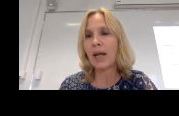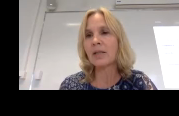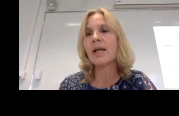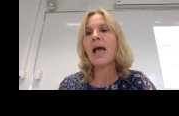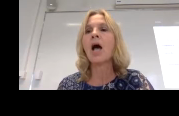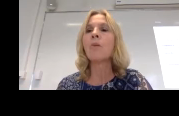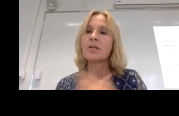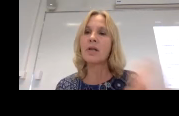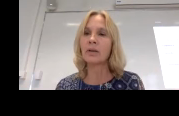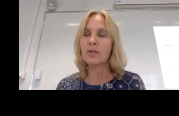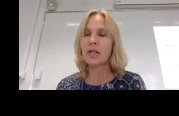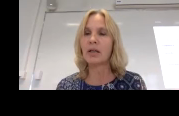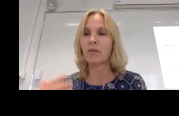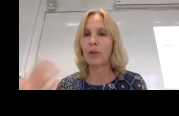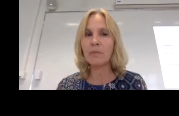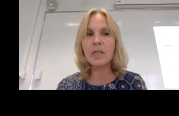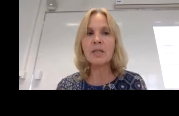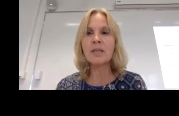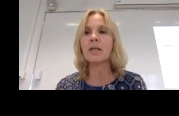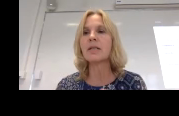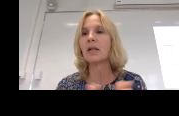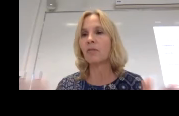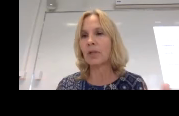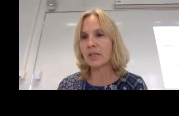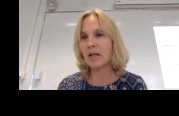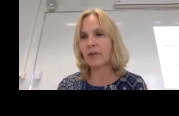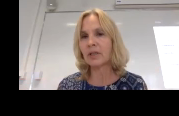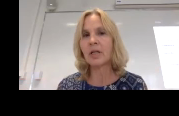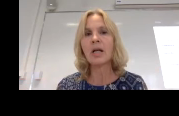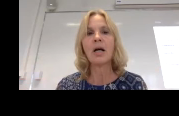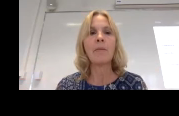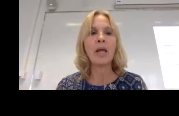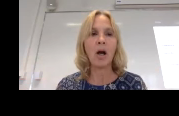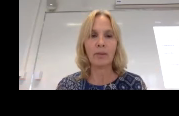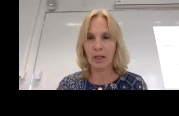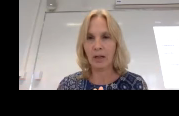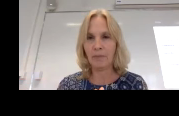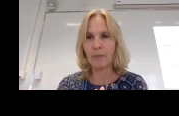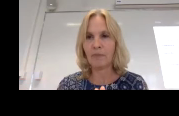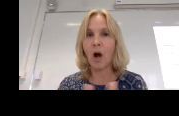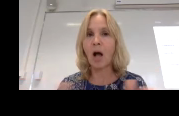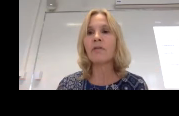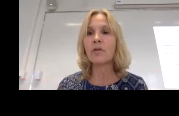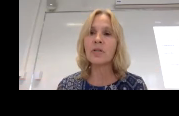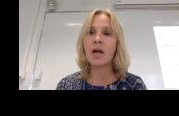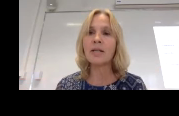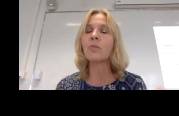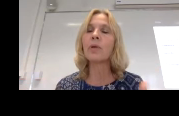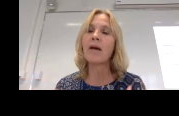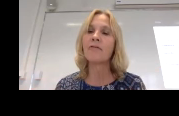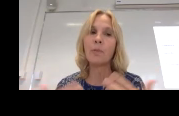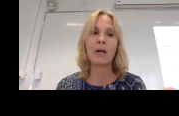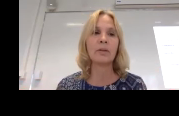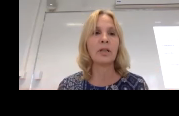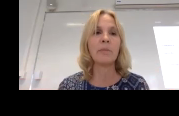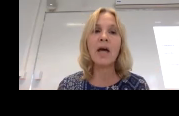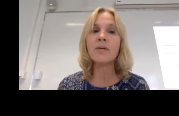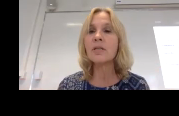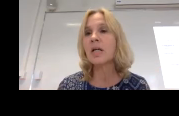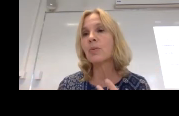to rate how much a sign looks like, what it means on a scale of 1 to 7. And for all of those signs, and then we have for